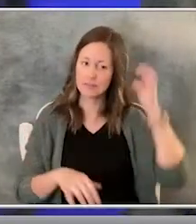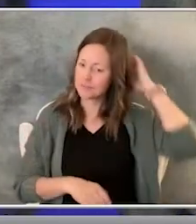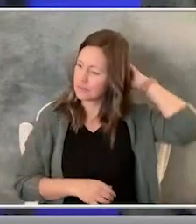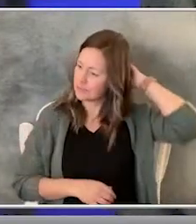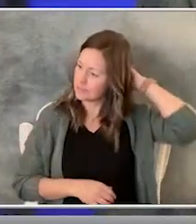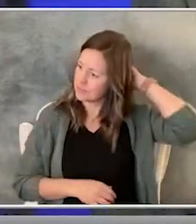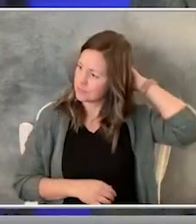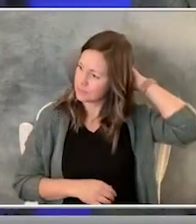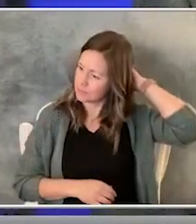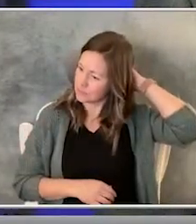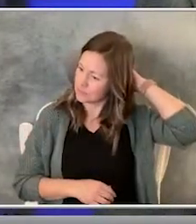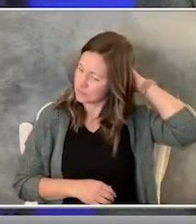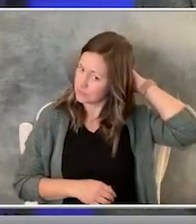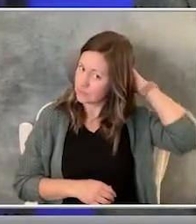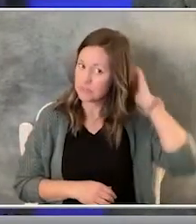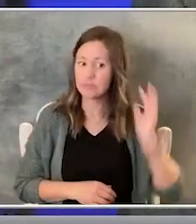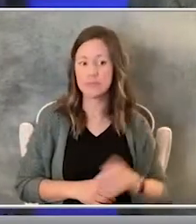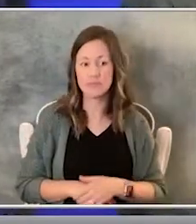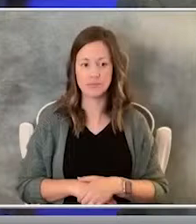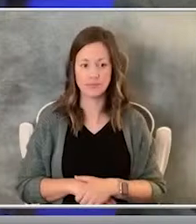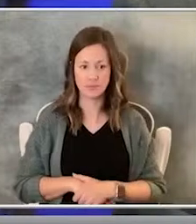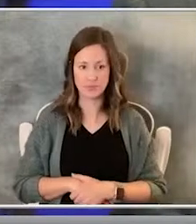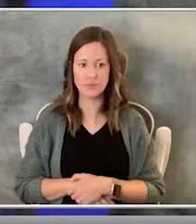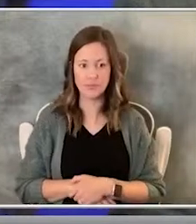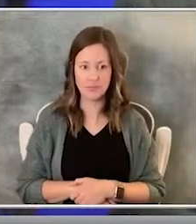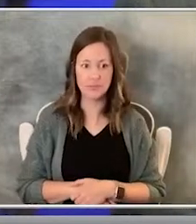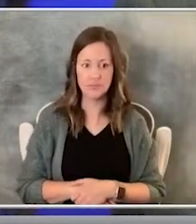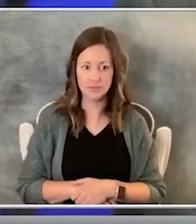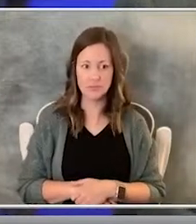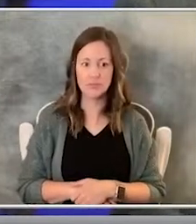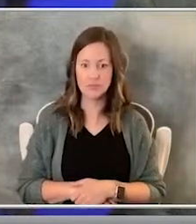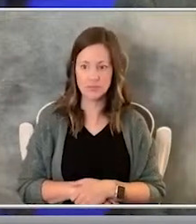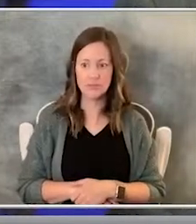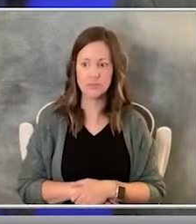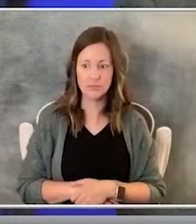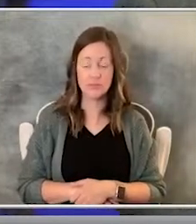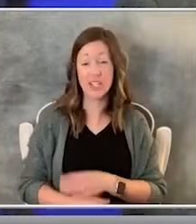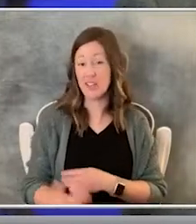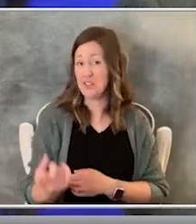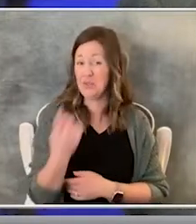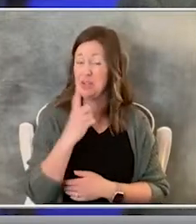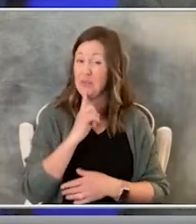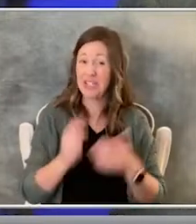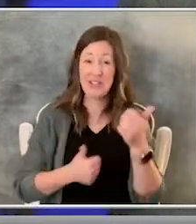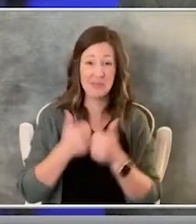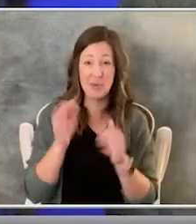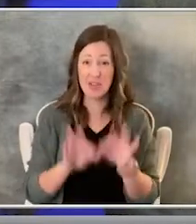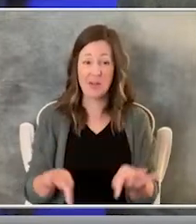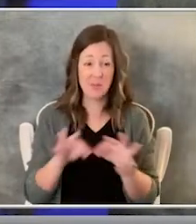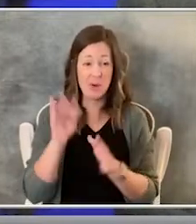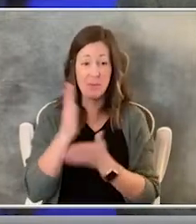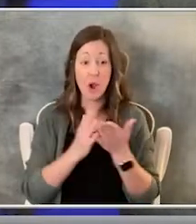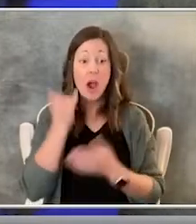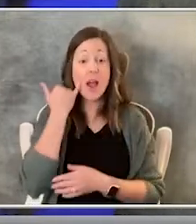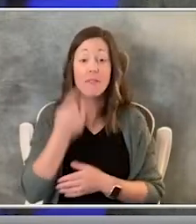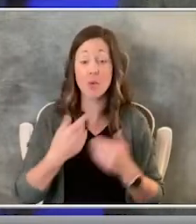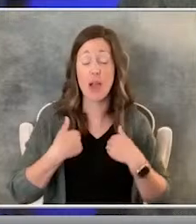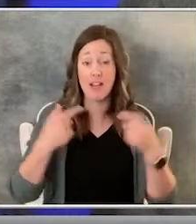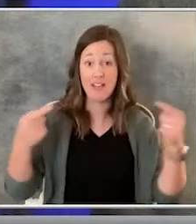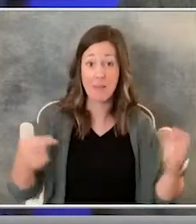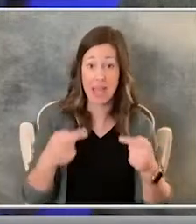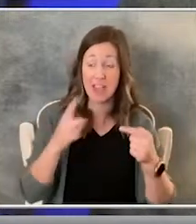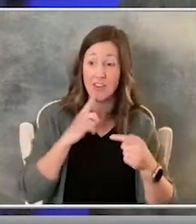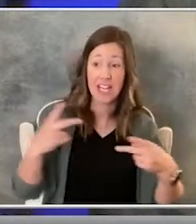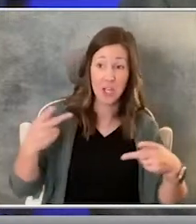be, but we can use them, say they might be 3 or 4, occasionally they'll be 3-4 feet long. So it looks like a very long wire on the table.